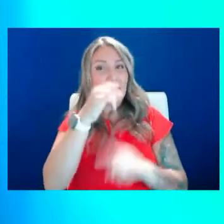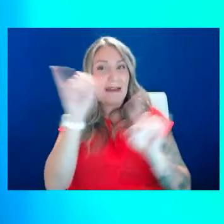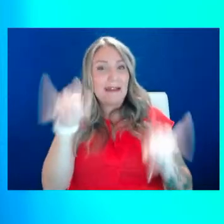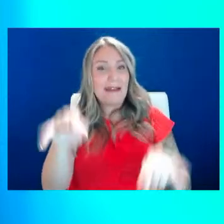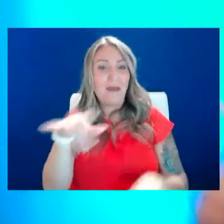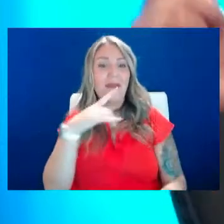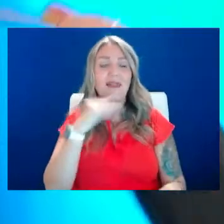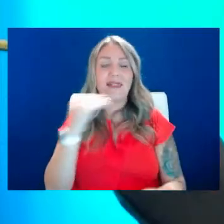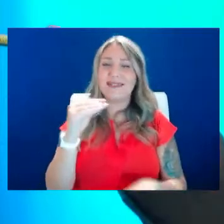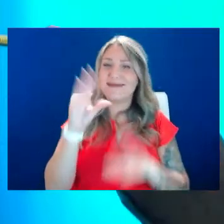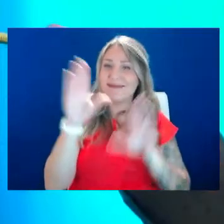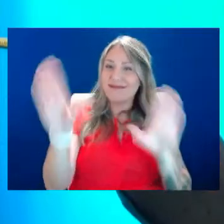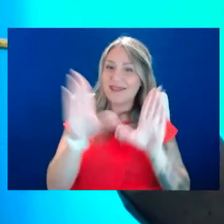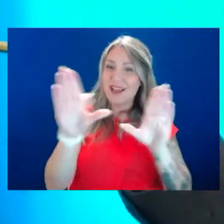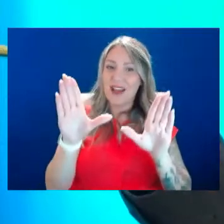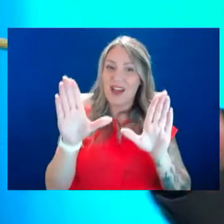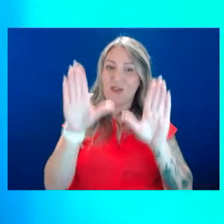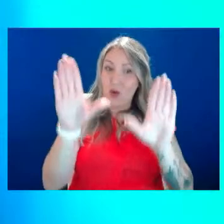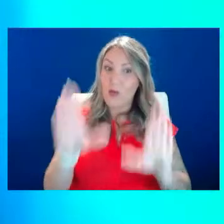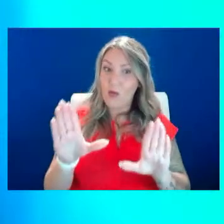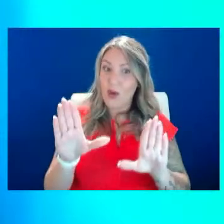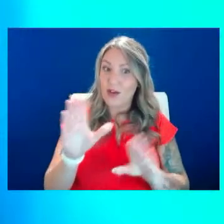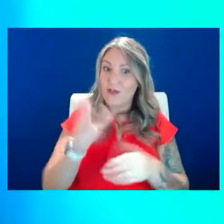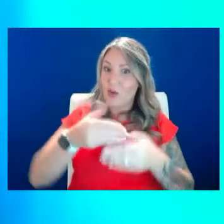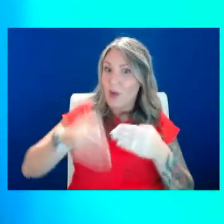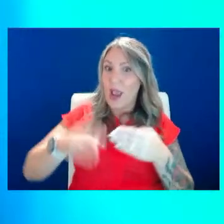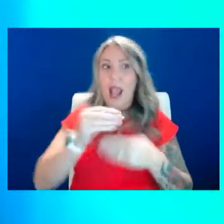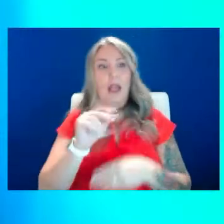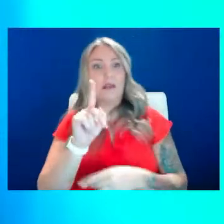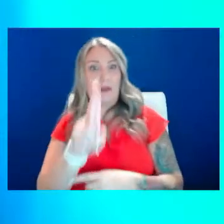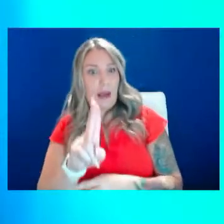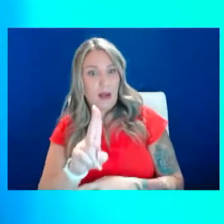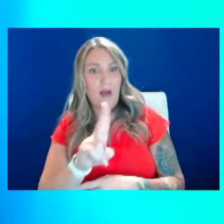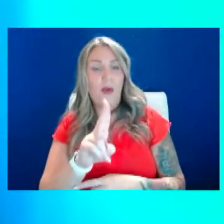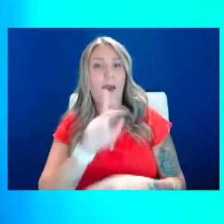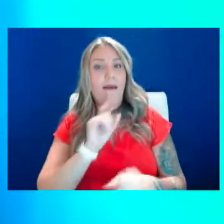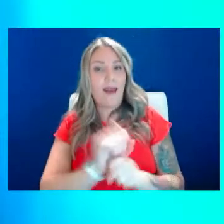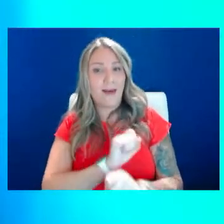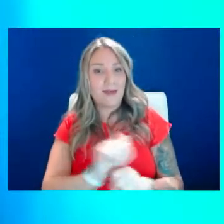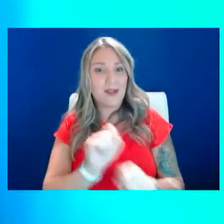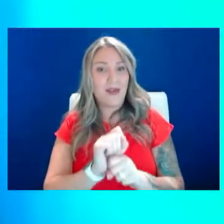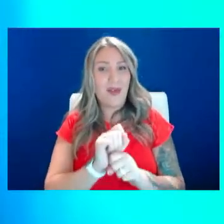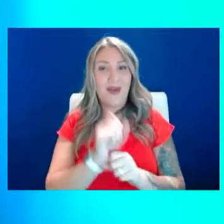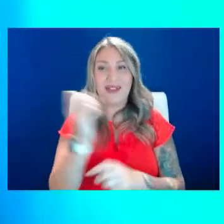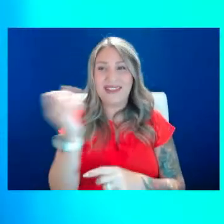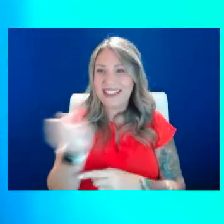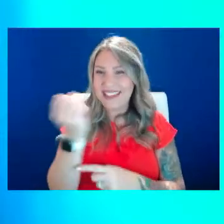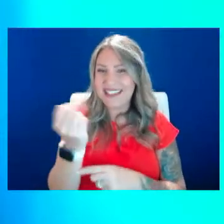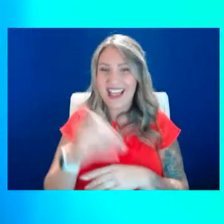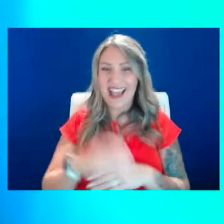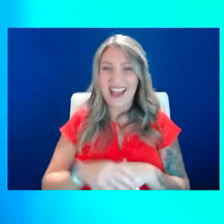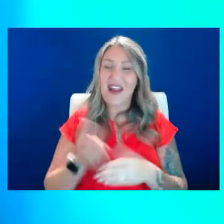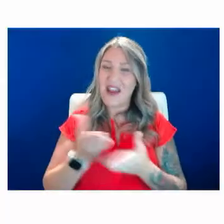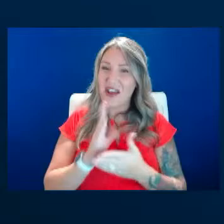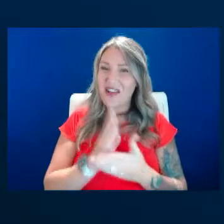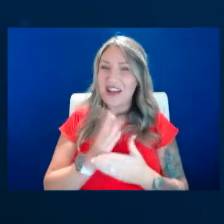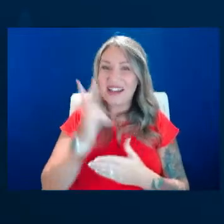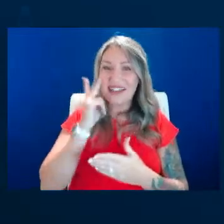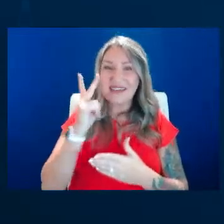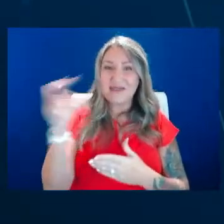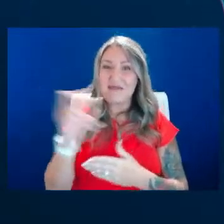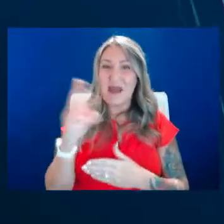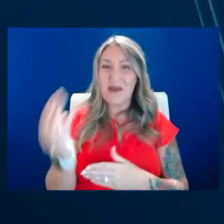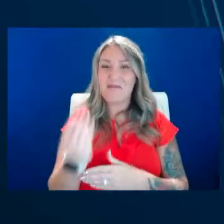great weekend, and KU. Right. Absolutely. Rock on Chalk. Saturday. Rock Chalk. All right, everyone, have a great day. We'll see you back here Monday. Coming